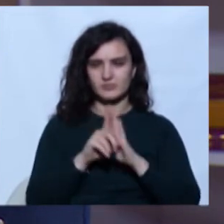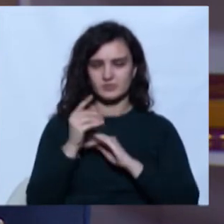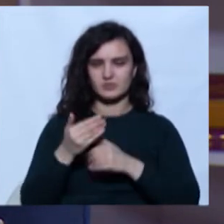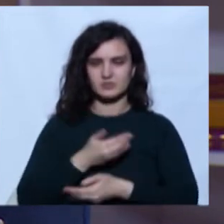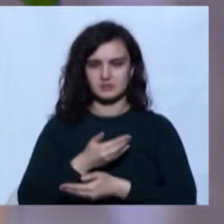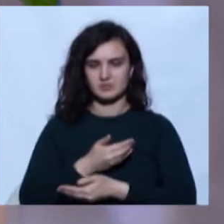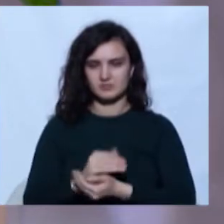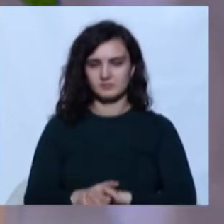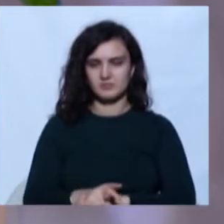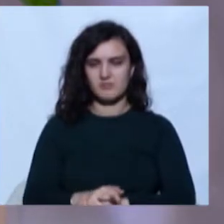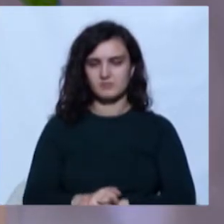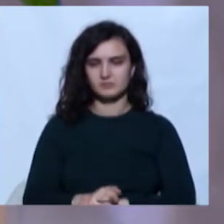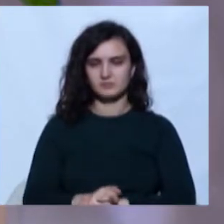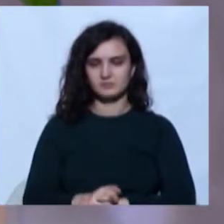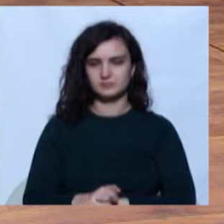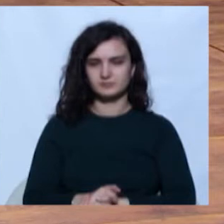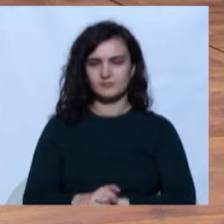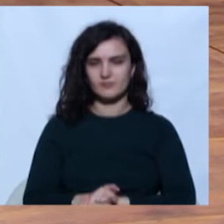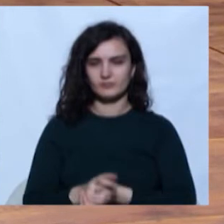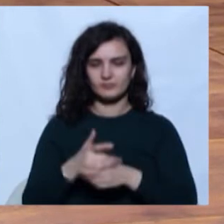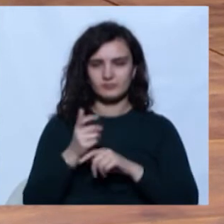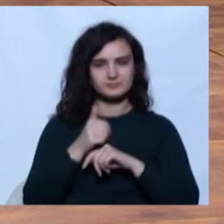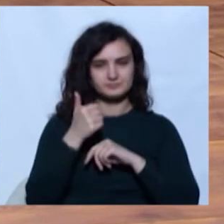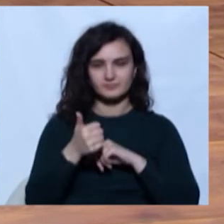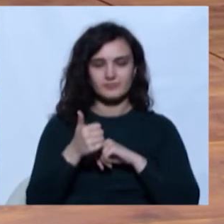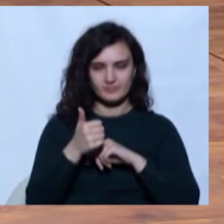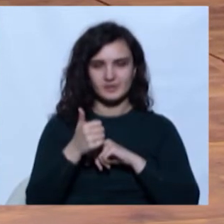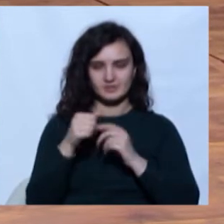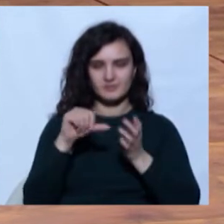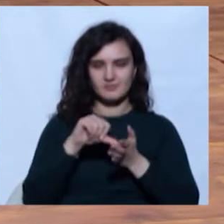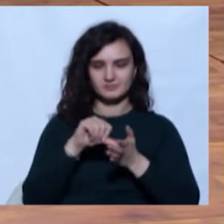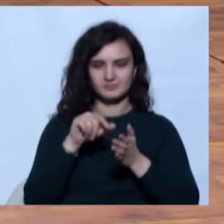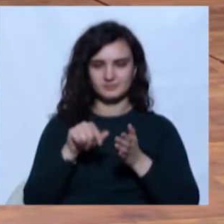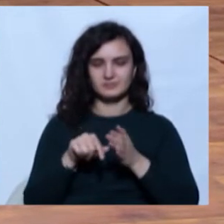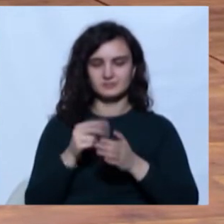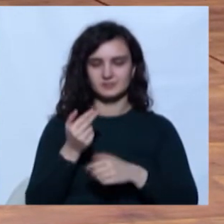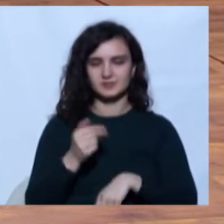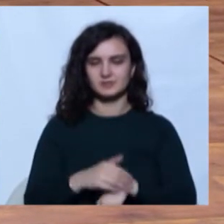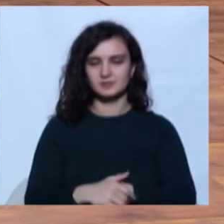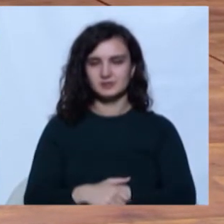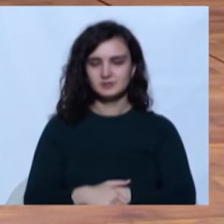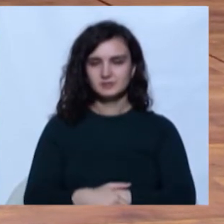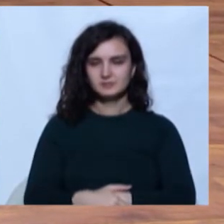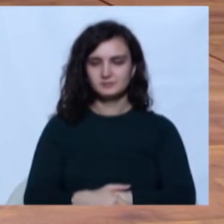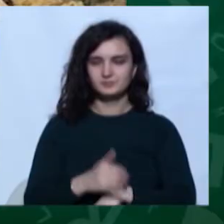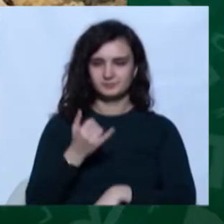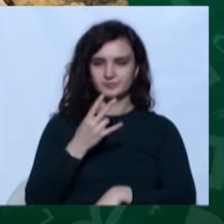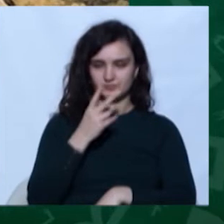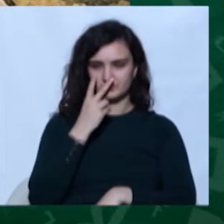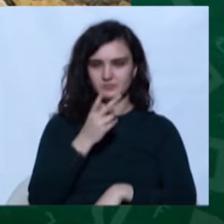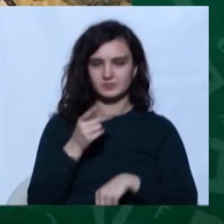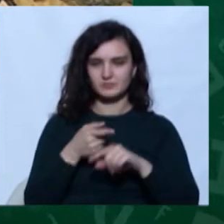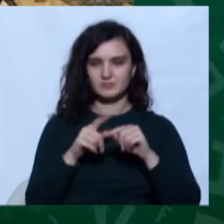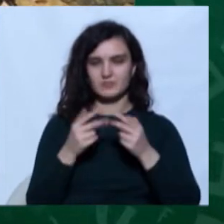life. So, very good character at the end here. Yeah. But now we should take a look,